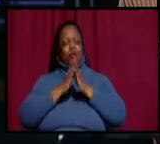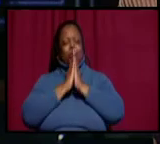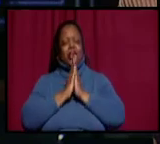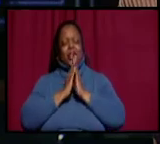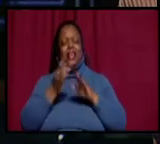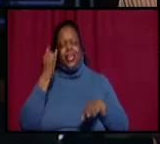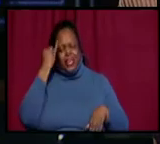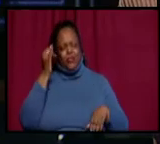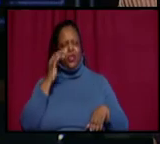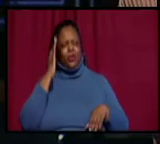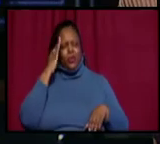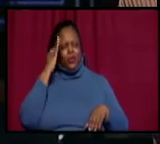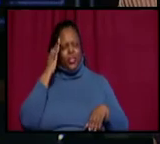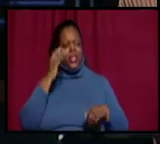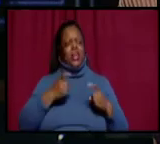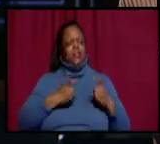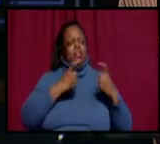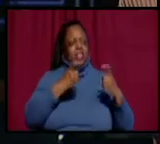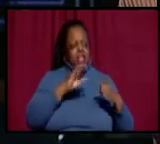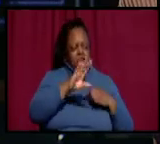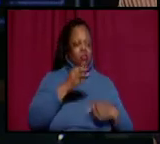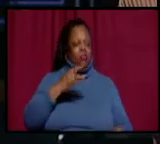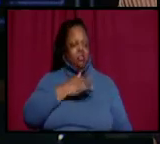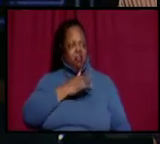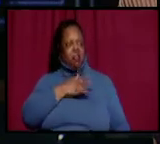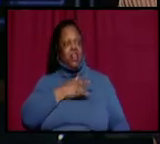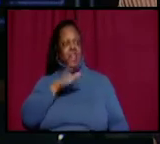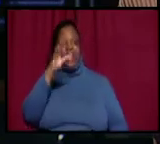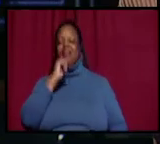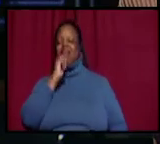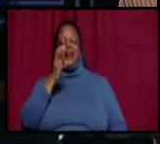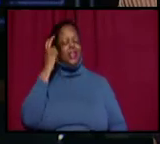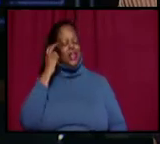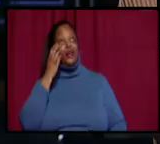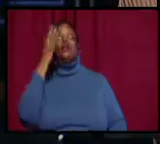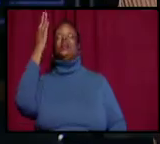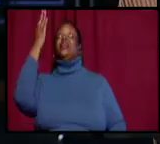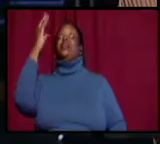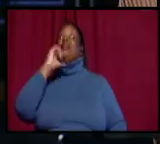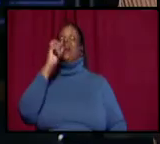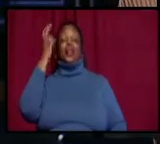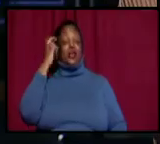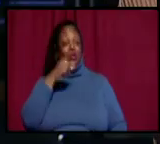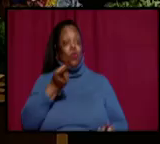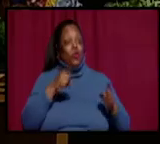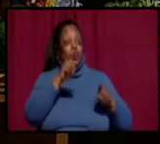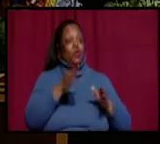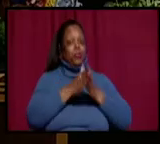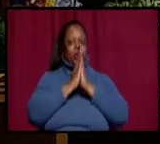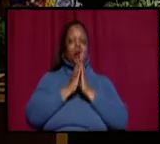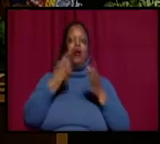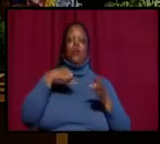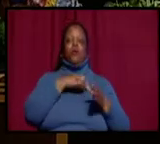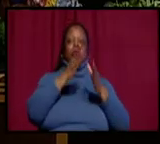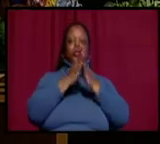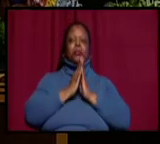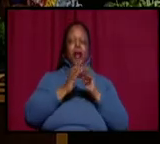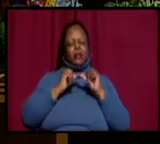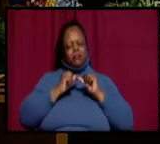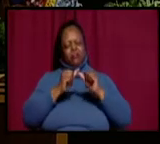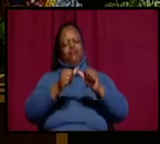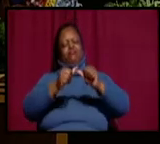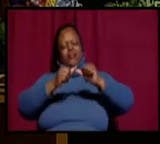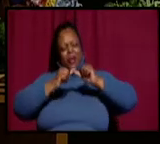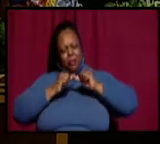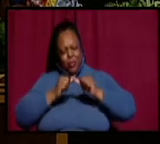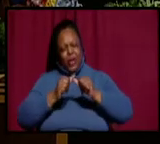you regard iniquity in your heart that he does not hear you when you pray. So we want to pray fervently and pray